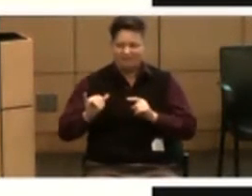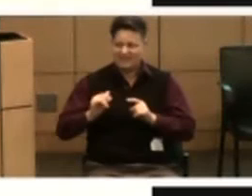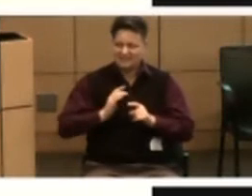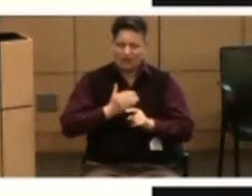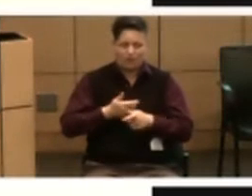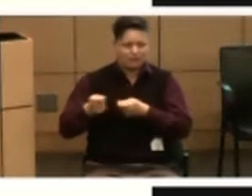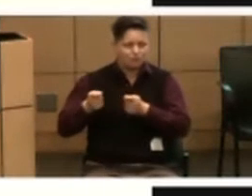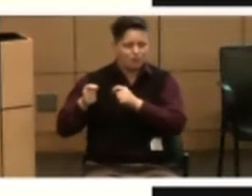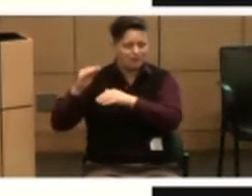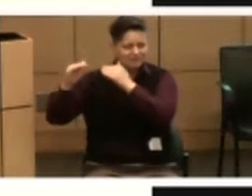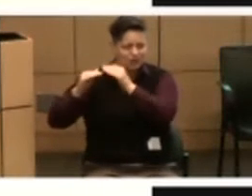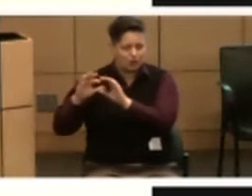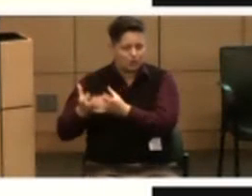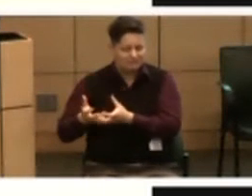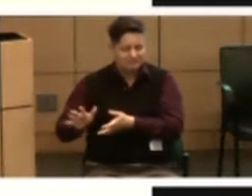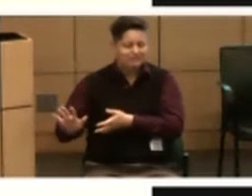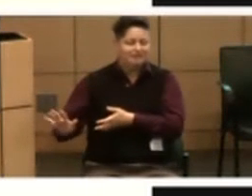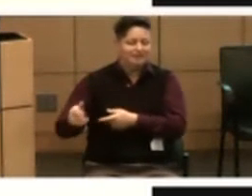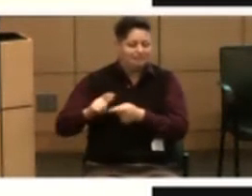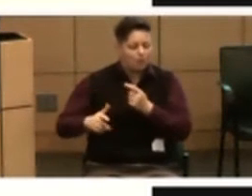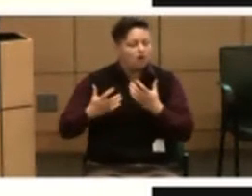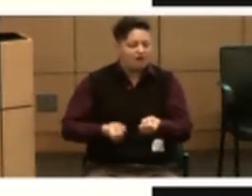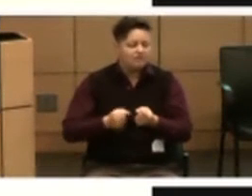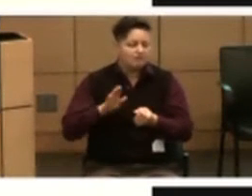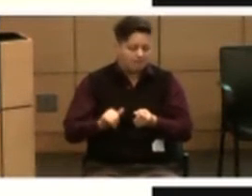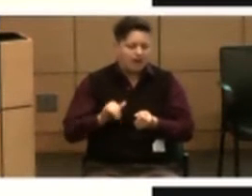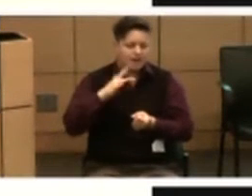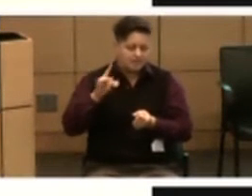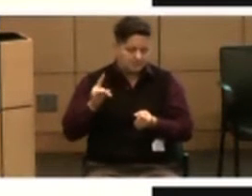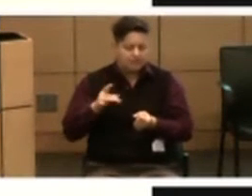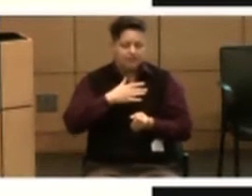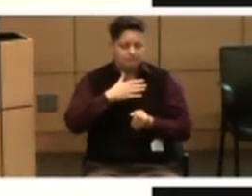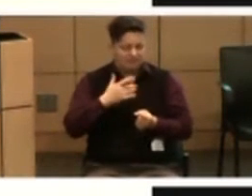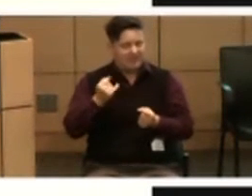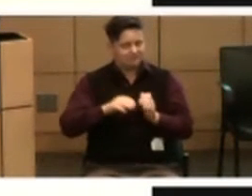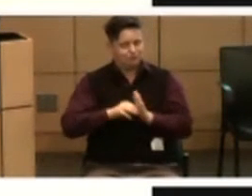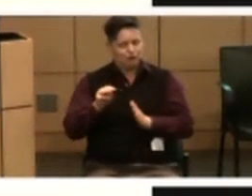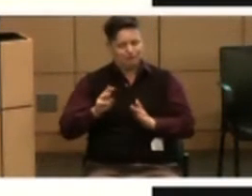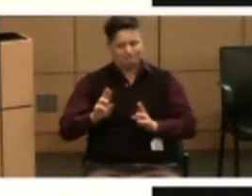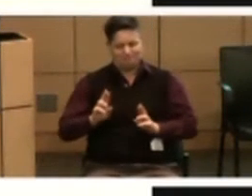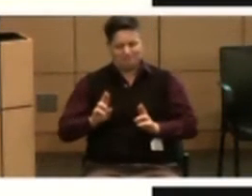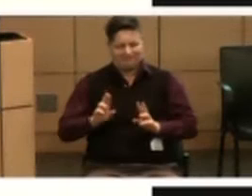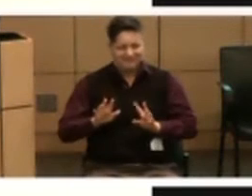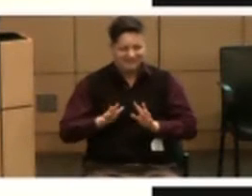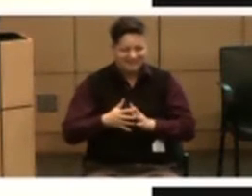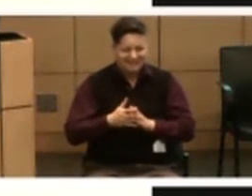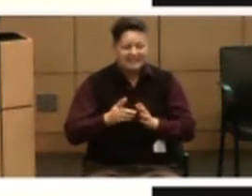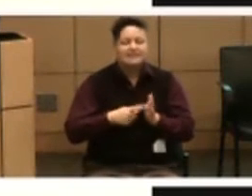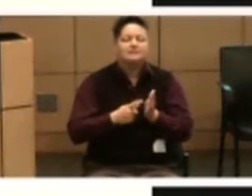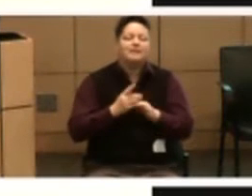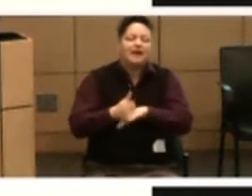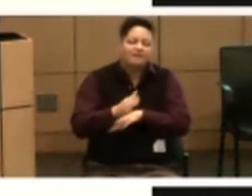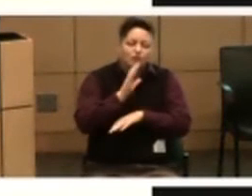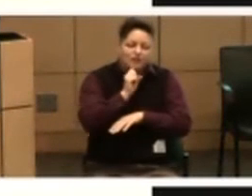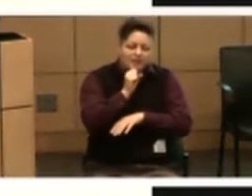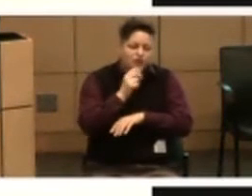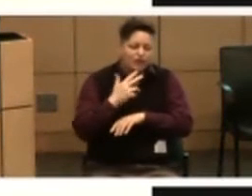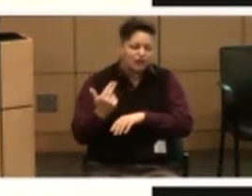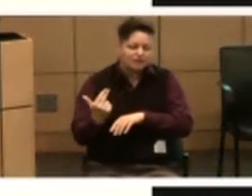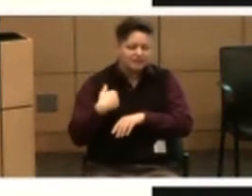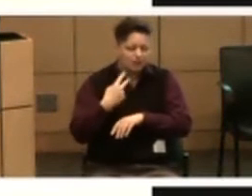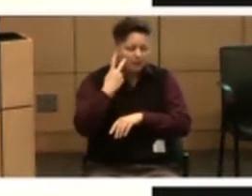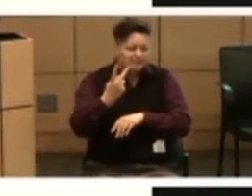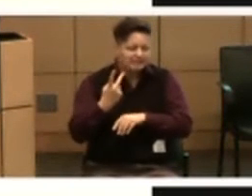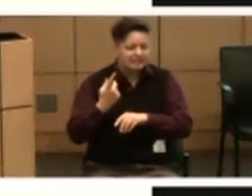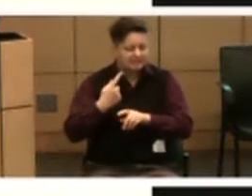is. But we're confident that by 18, they look mature. It's sometime after age 13 that we see some pretty dramatic,